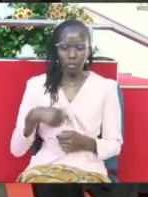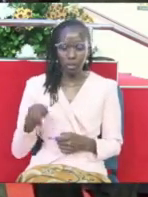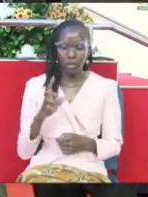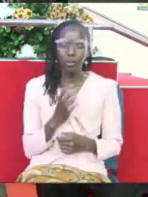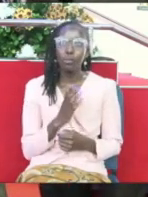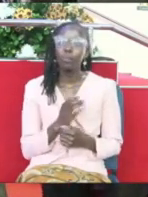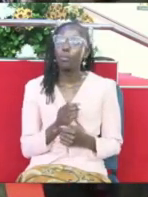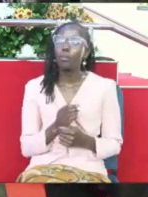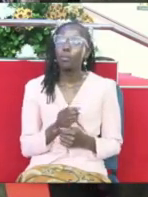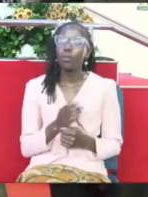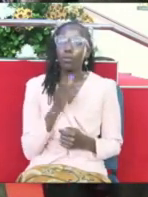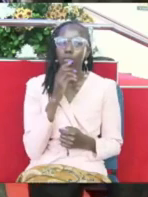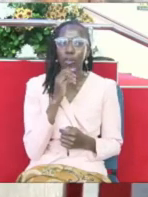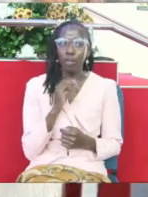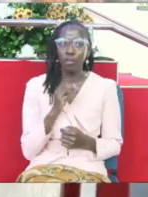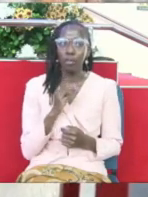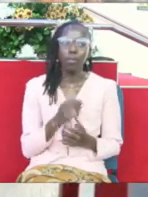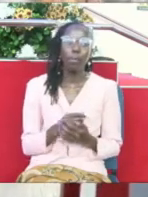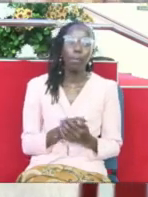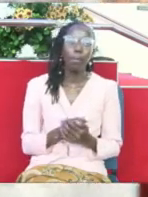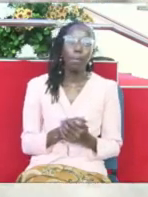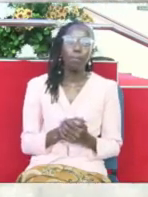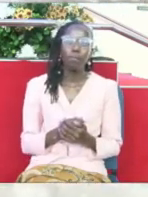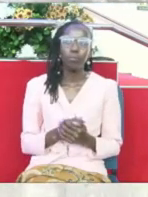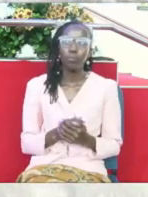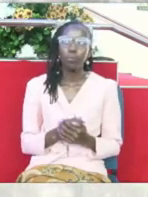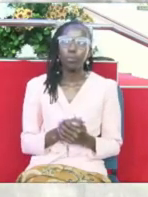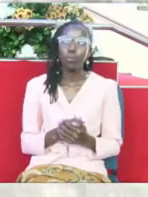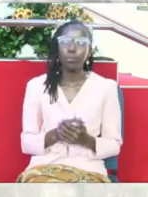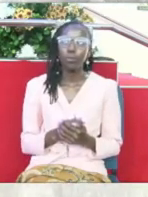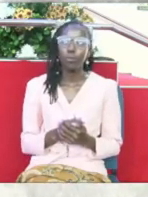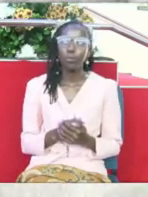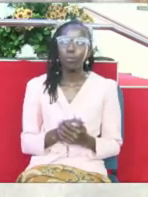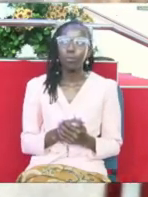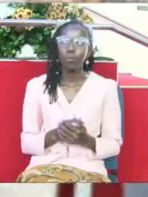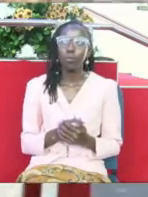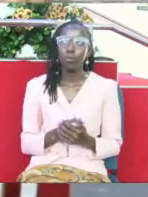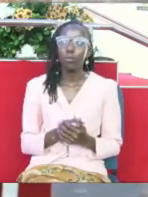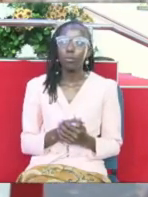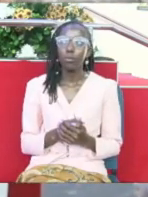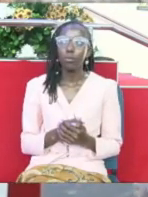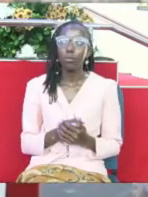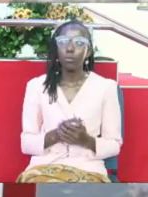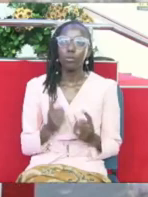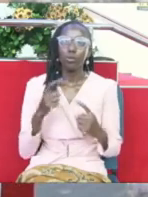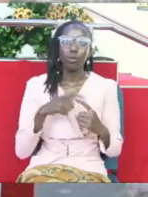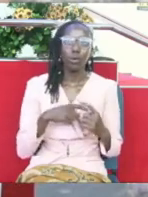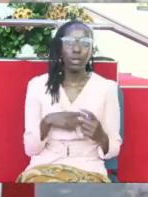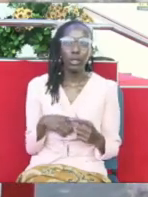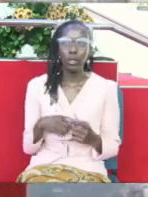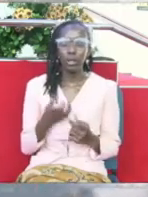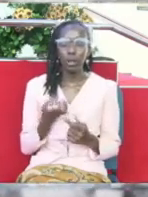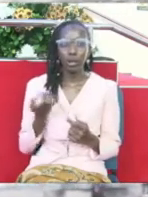alijua tu kuchunga mbuzi pale nyikani. And so when he emerges where the Israelite army are. Na hivyo basi alipotokea hapa ambapo wanajeshi wa